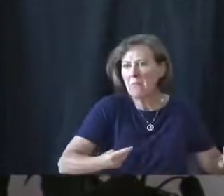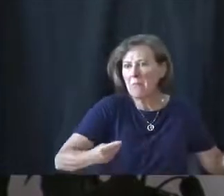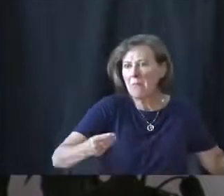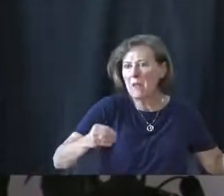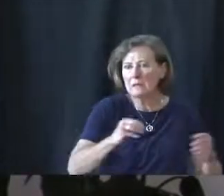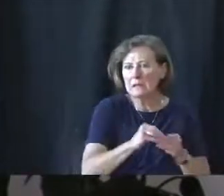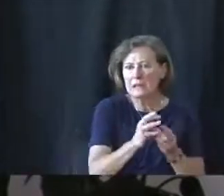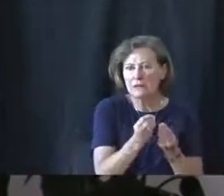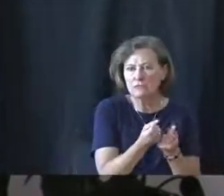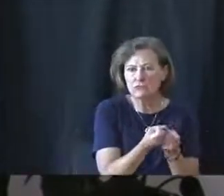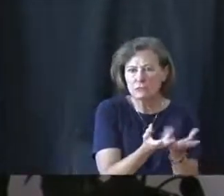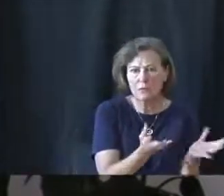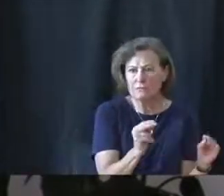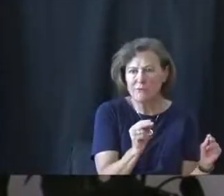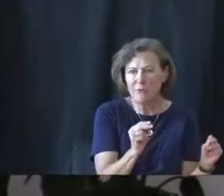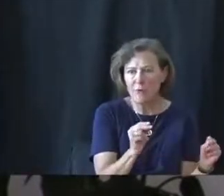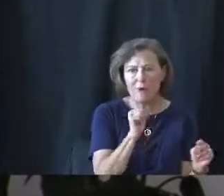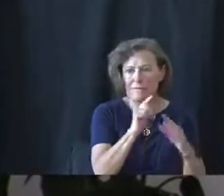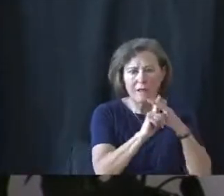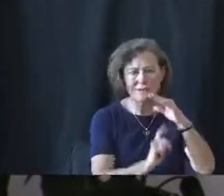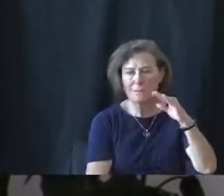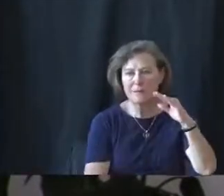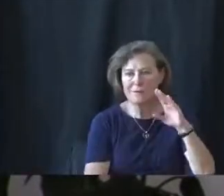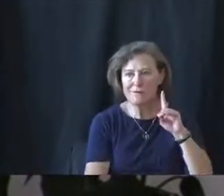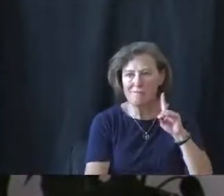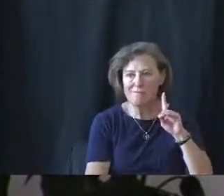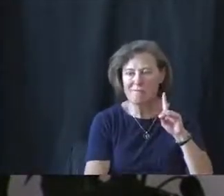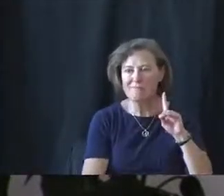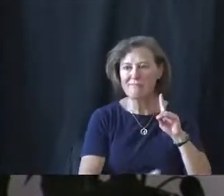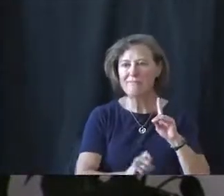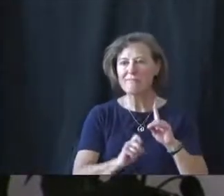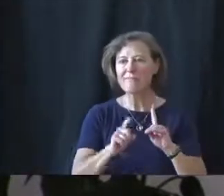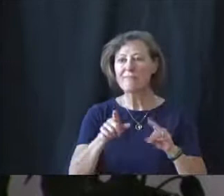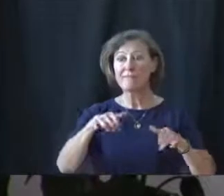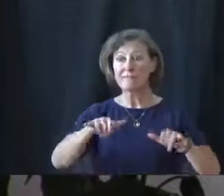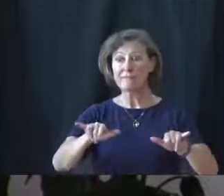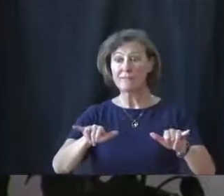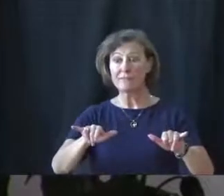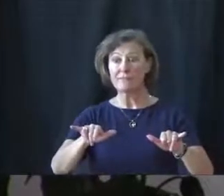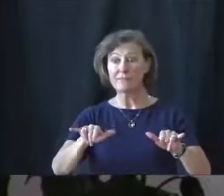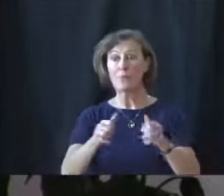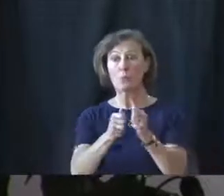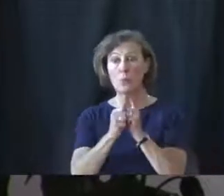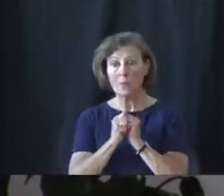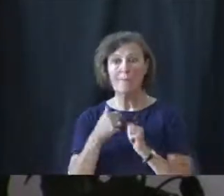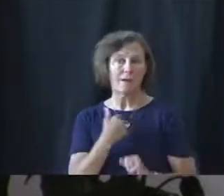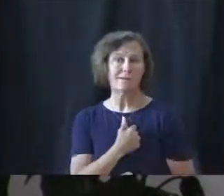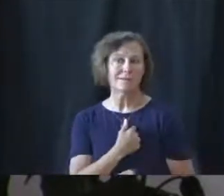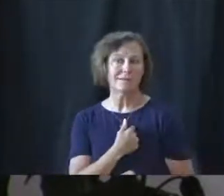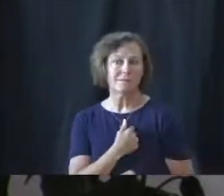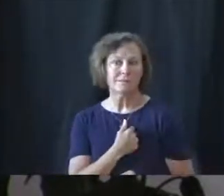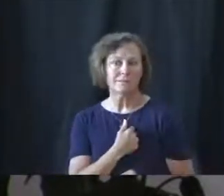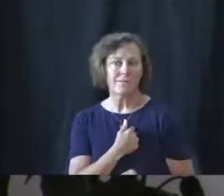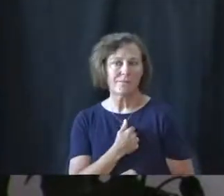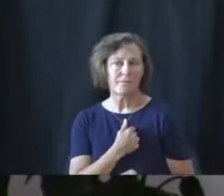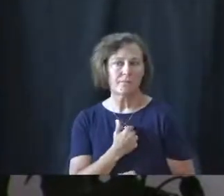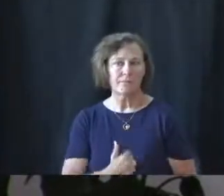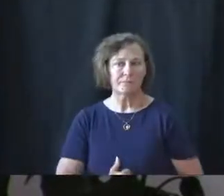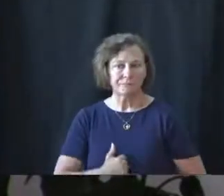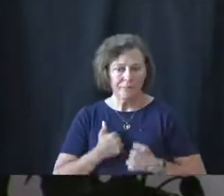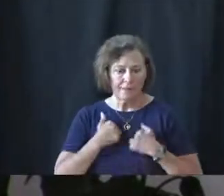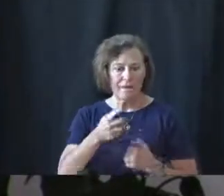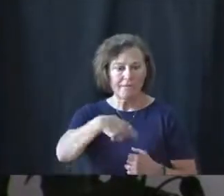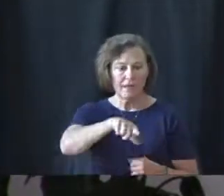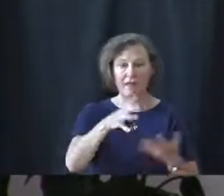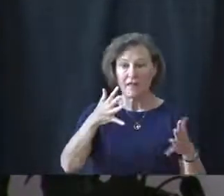dust and have not disappeared. They are still with us. The lives they